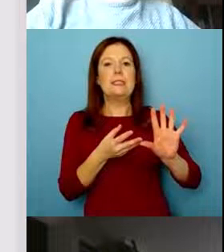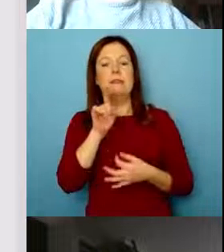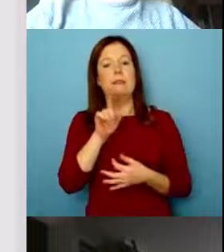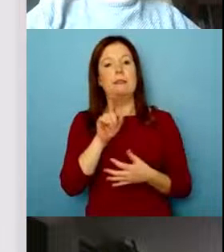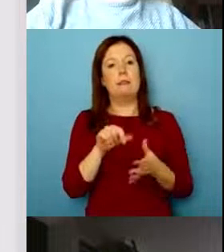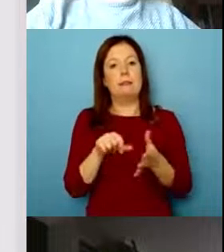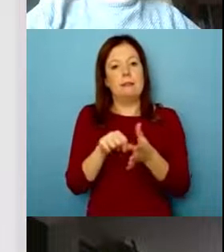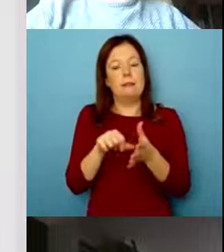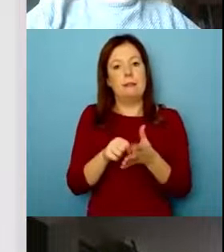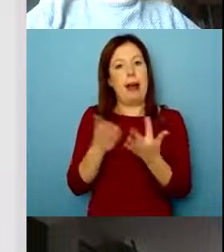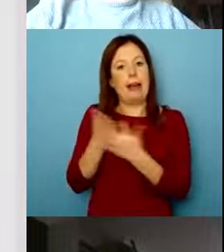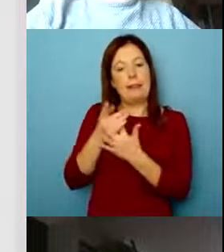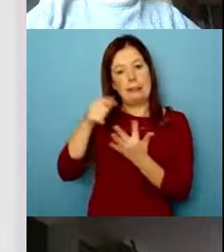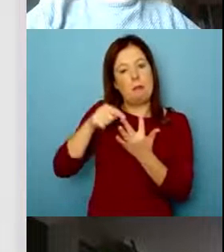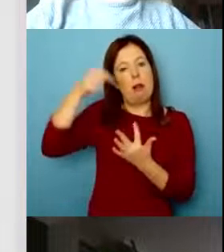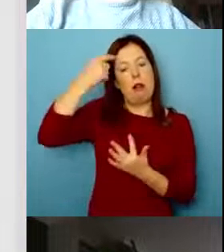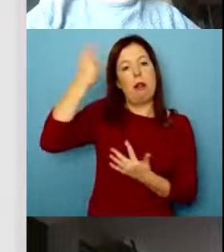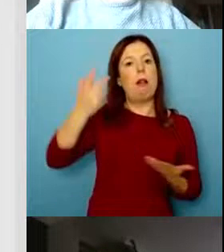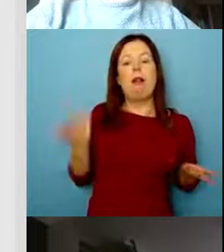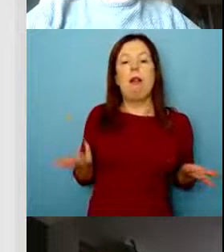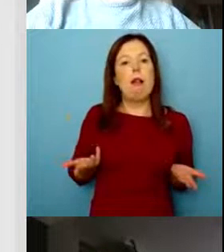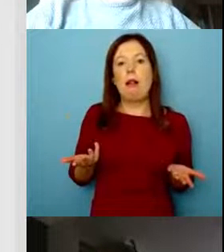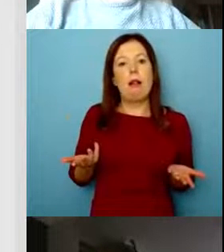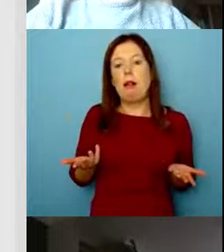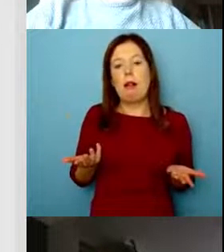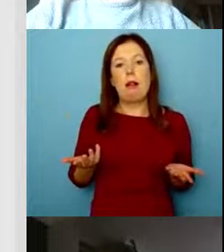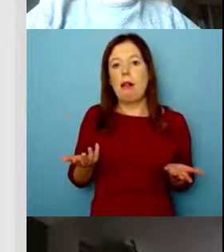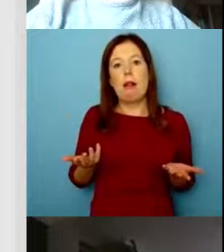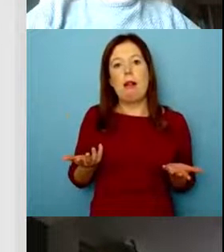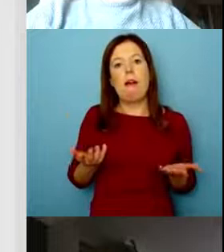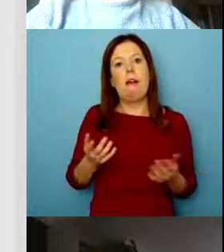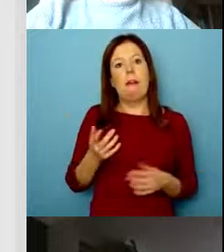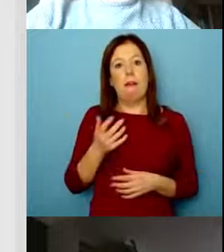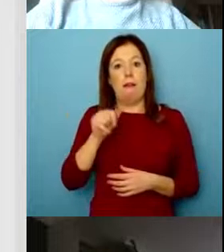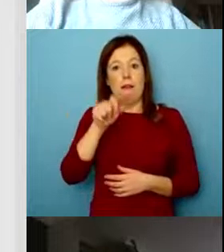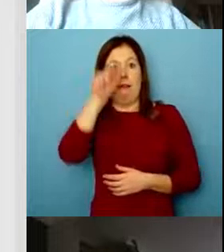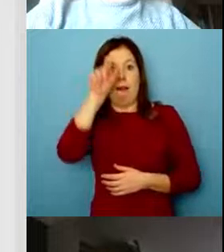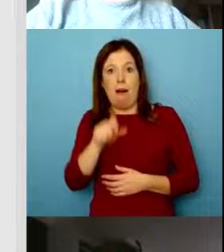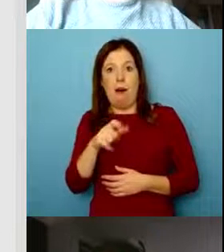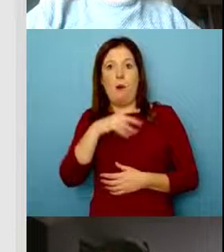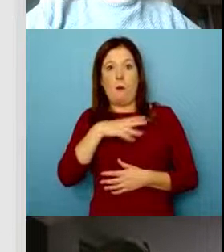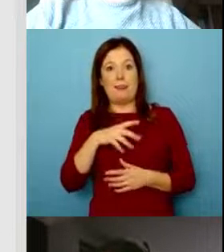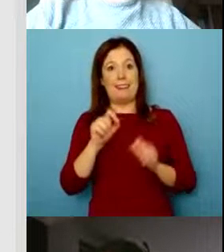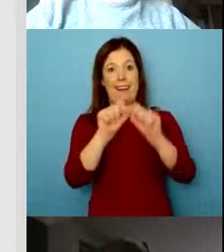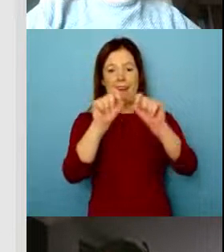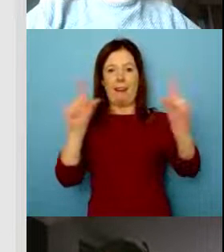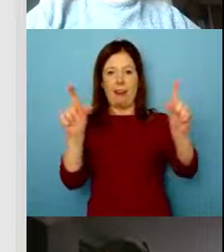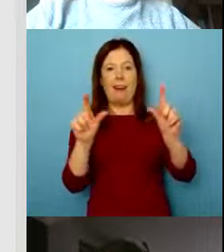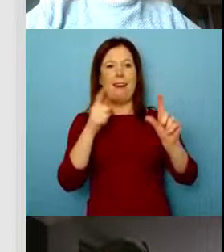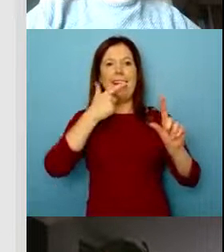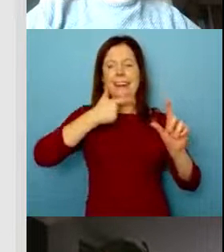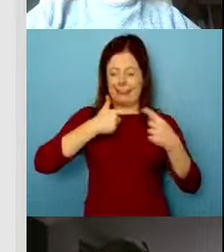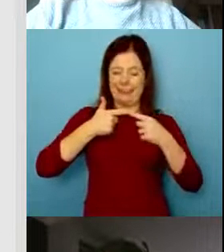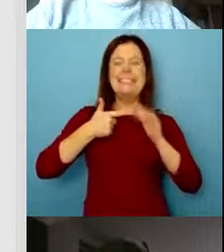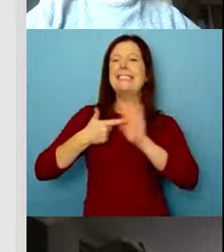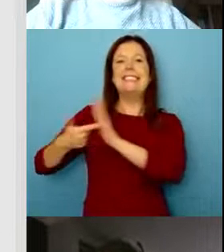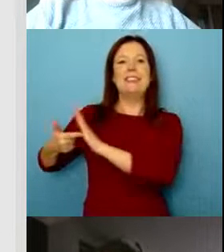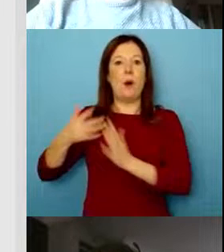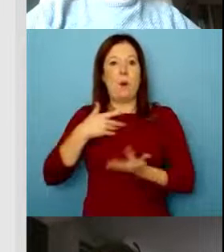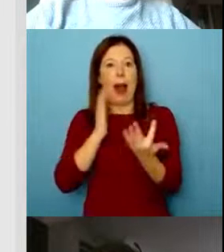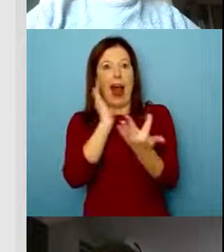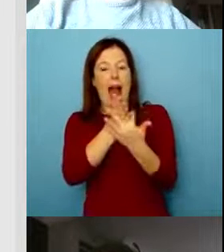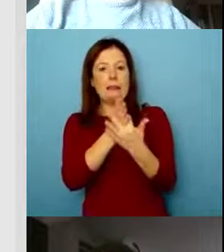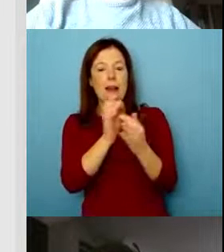accessible and visible to people who need a simpler, more pared down, more obvious